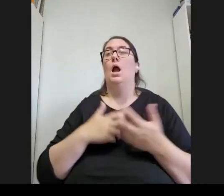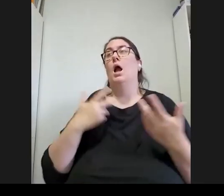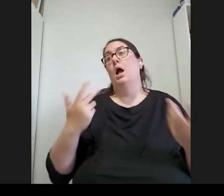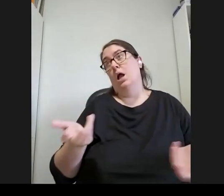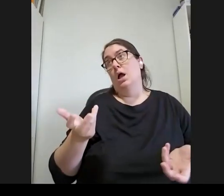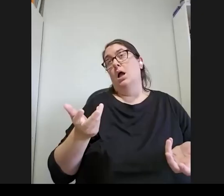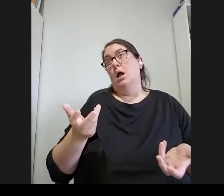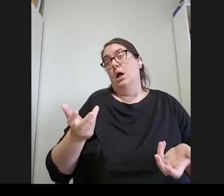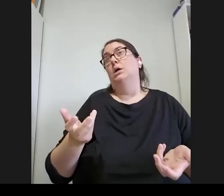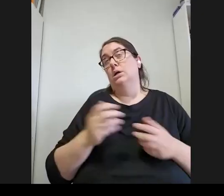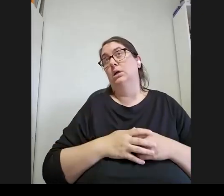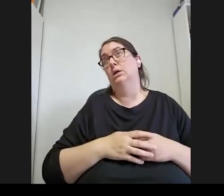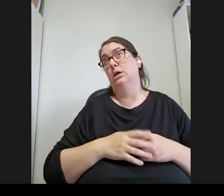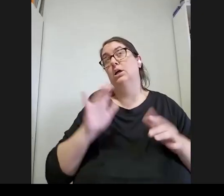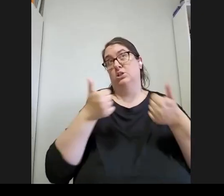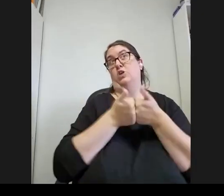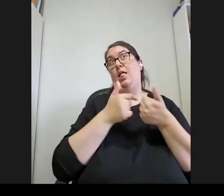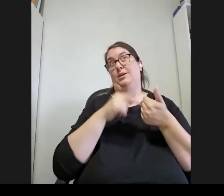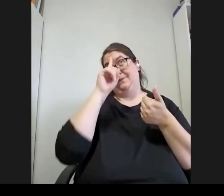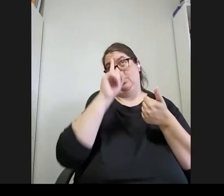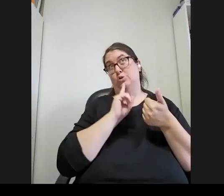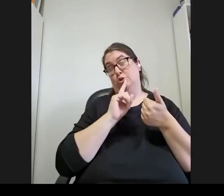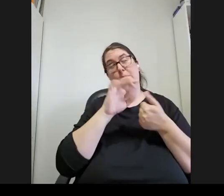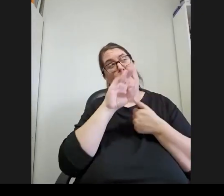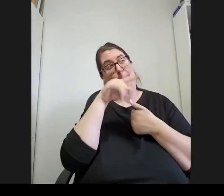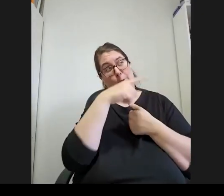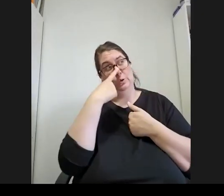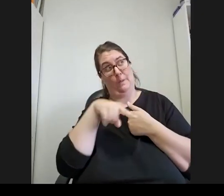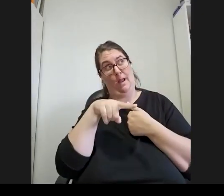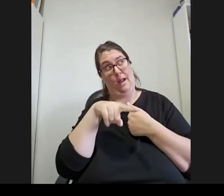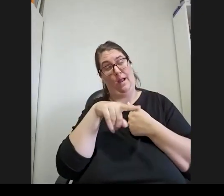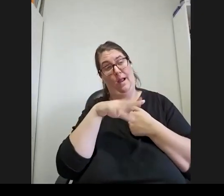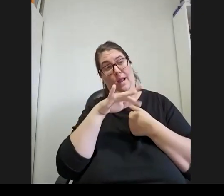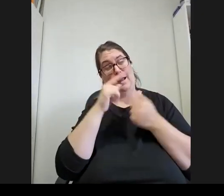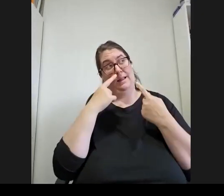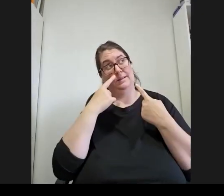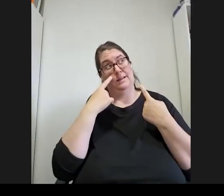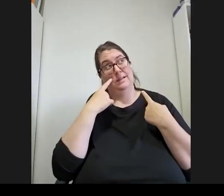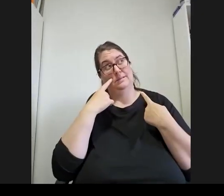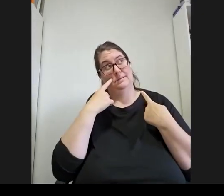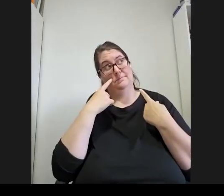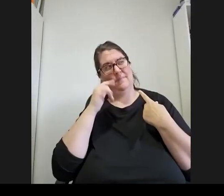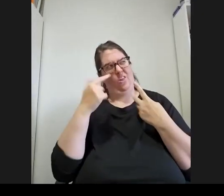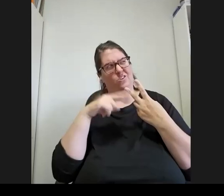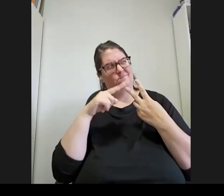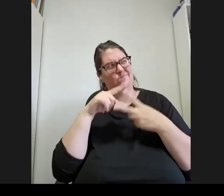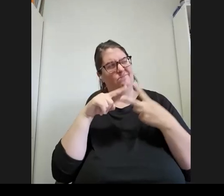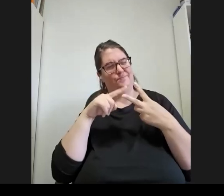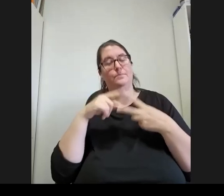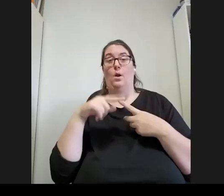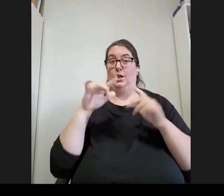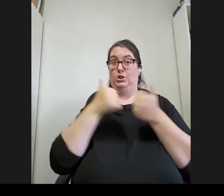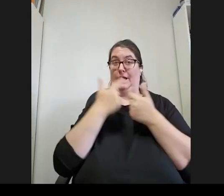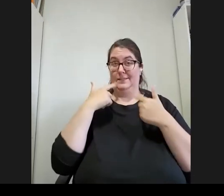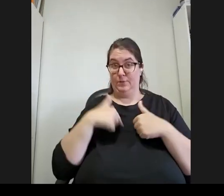I can start with the challenge and maybe Emma can share um, the feel good factor. The challenge that I have